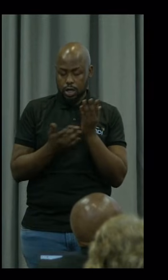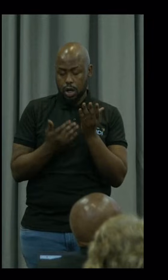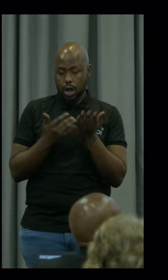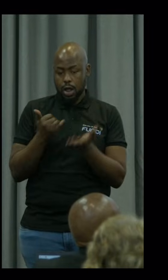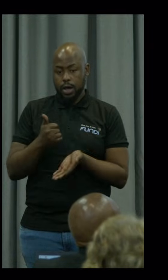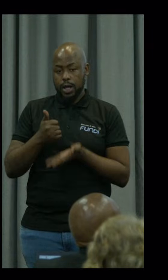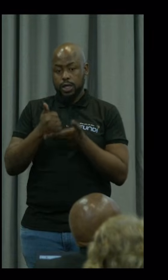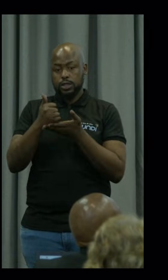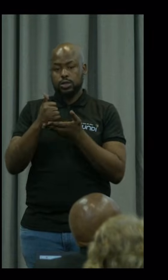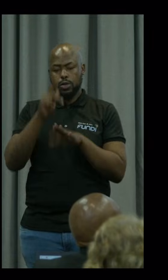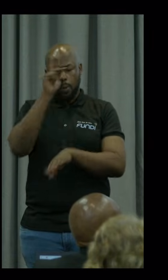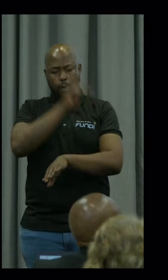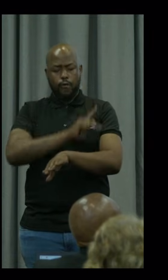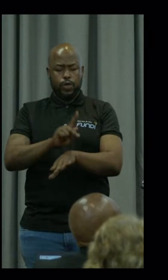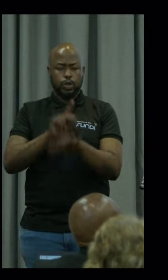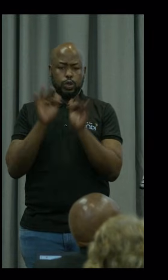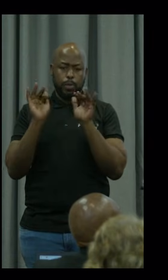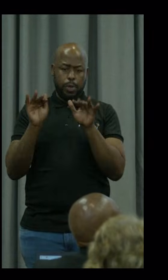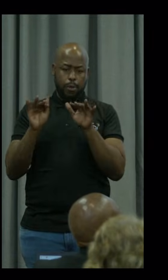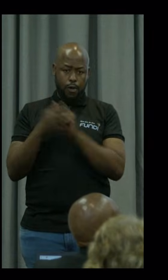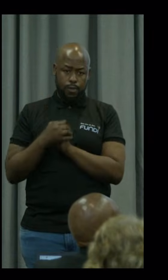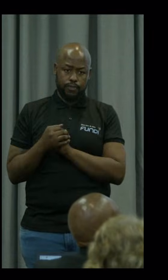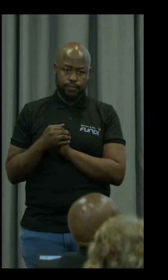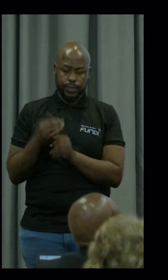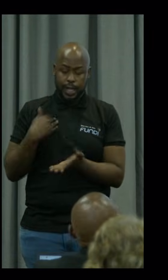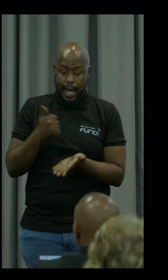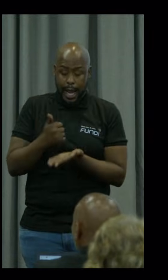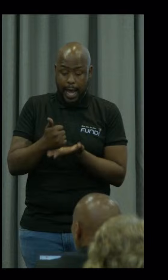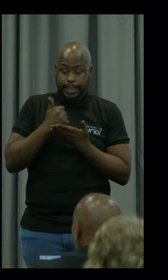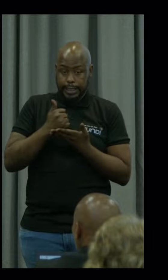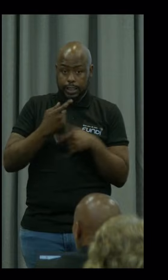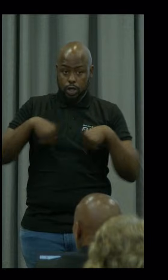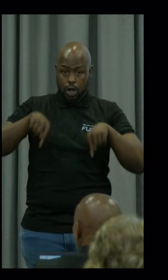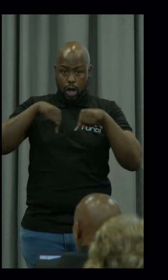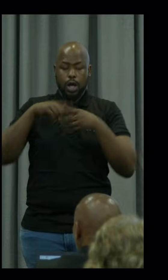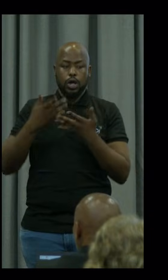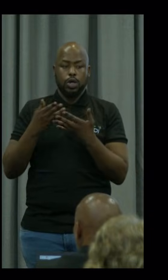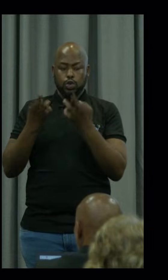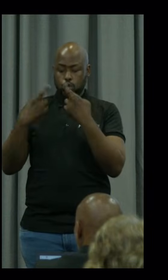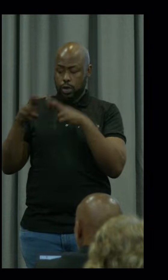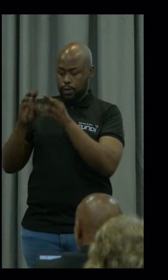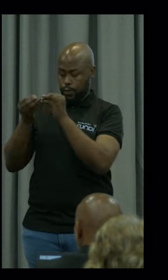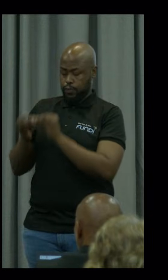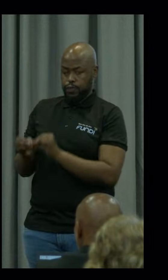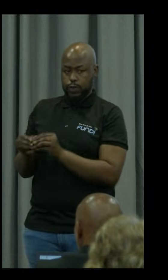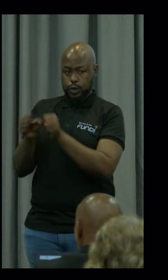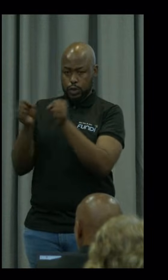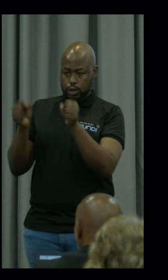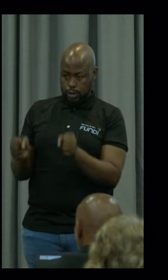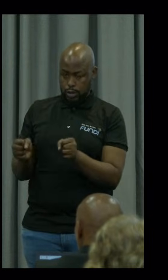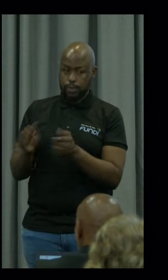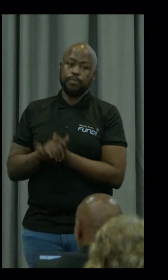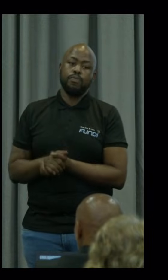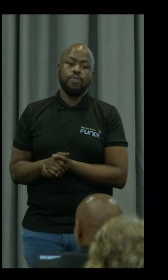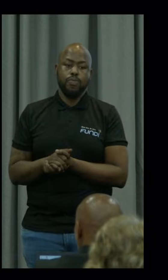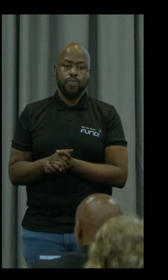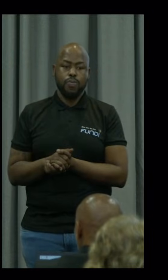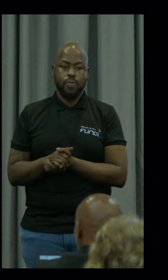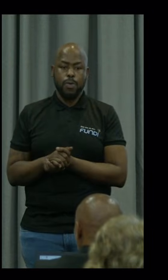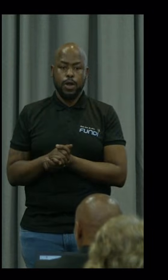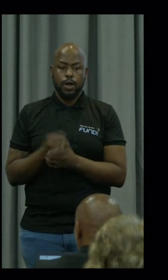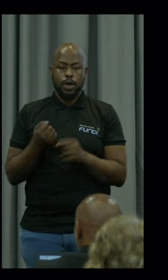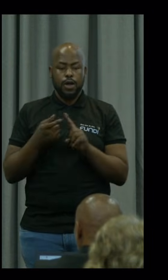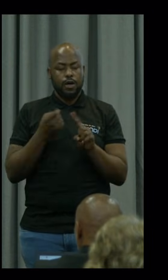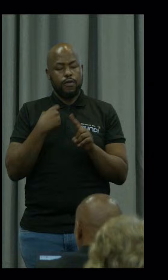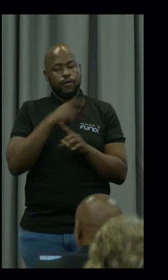they're professional people that are assisting us to revise the model. And they are from